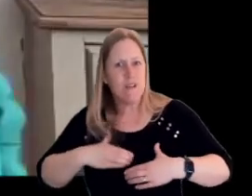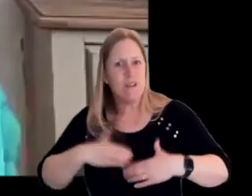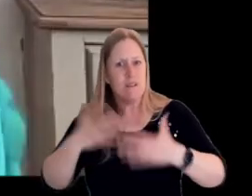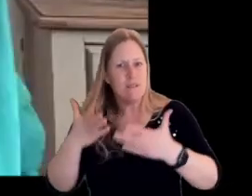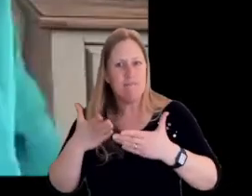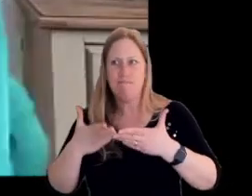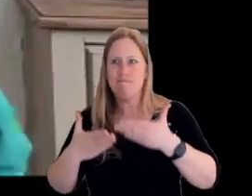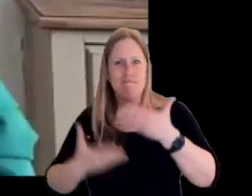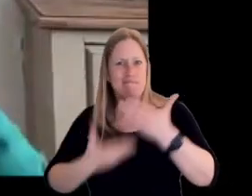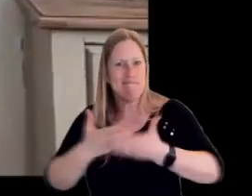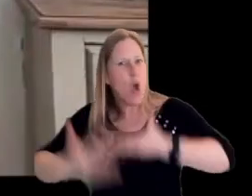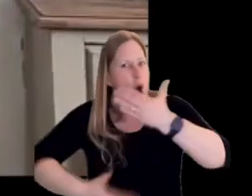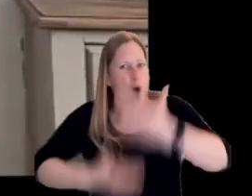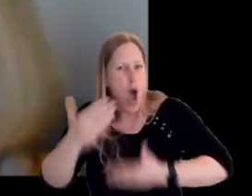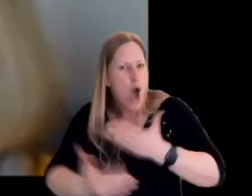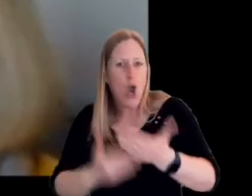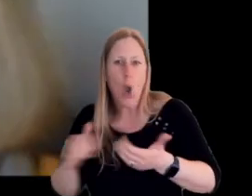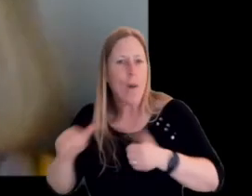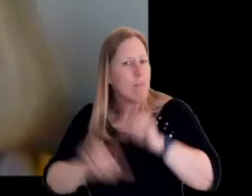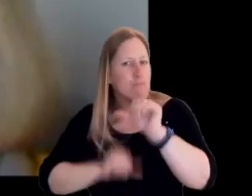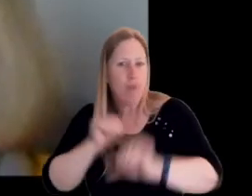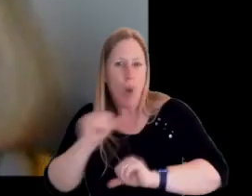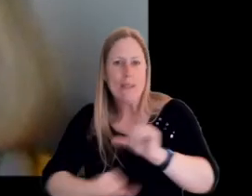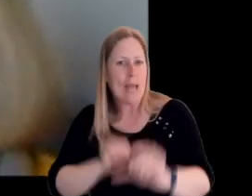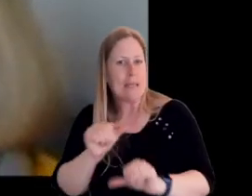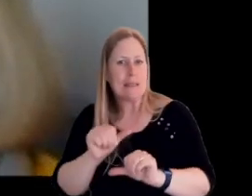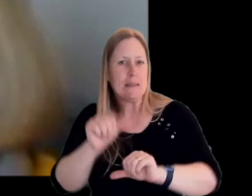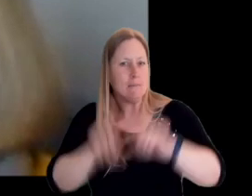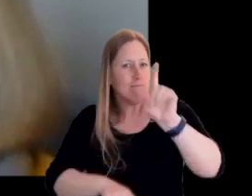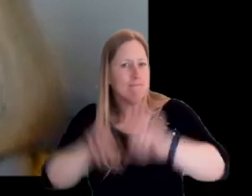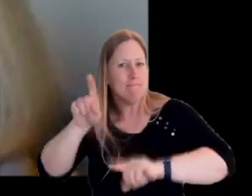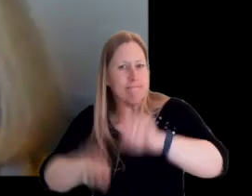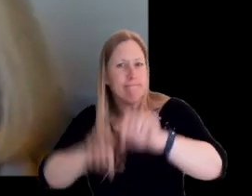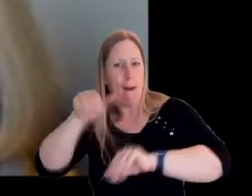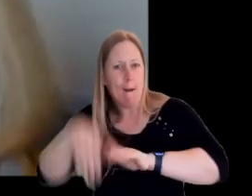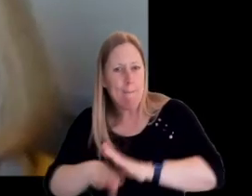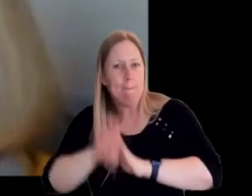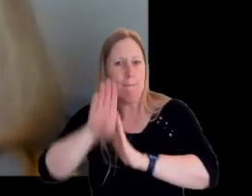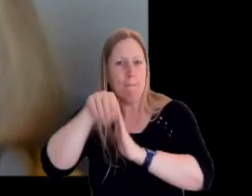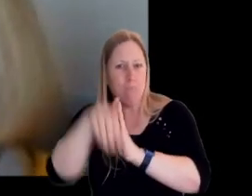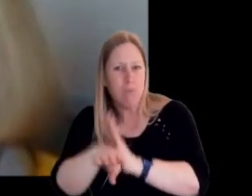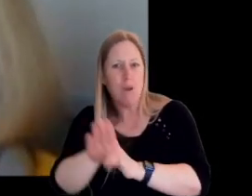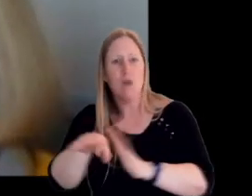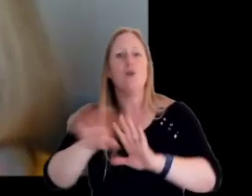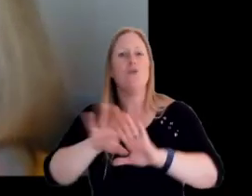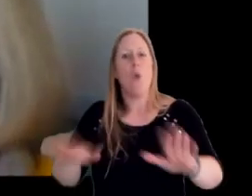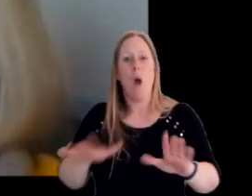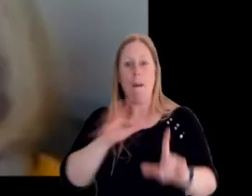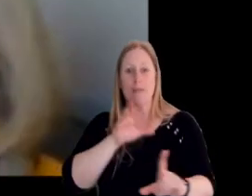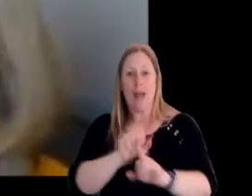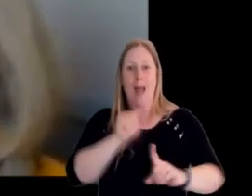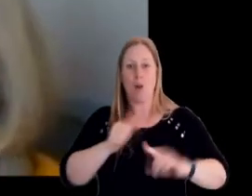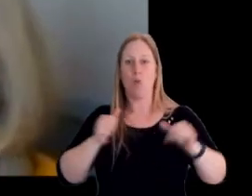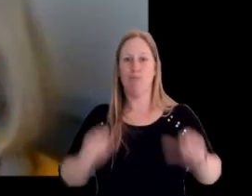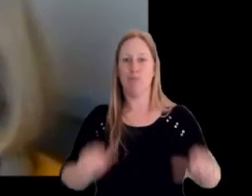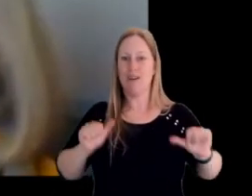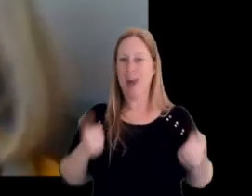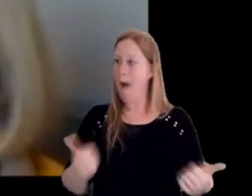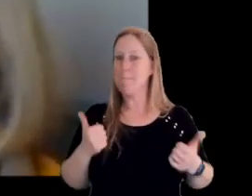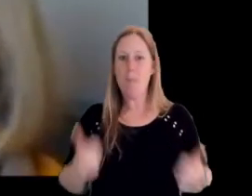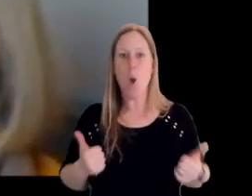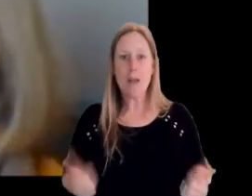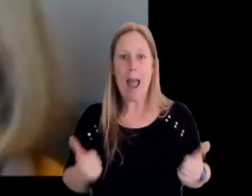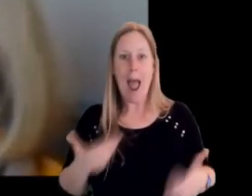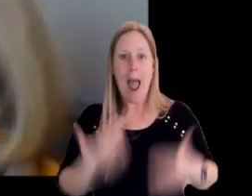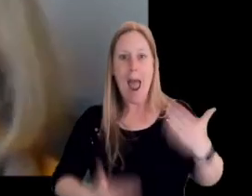It's just an ongoing process, and it's not just, I've got a diagnosis, everything's okay